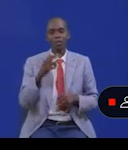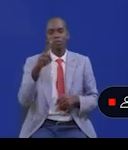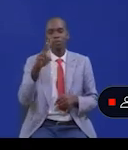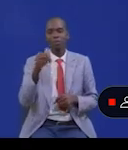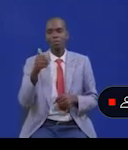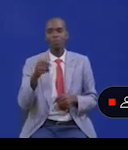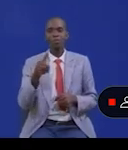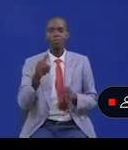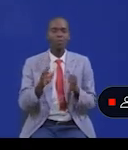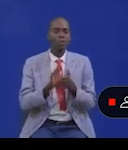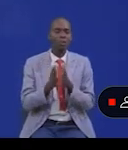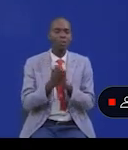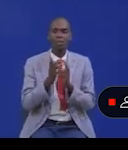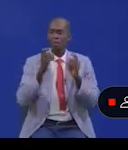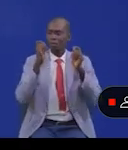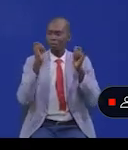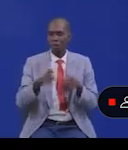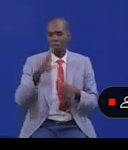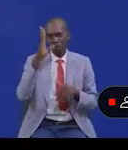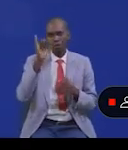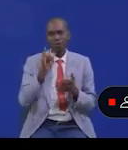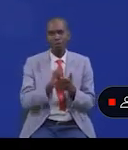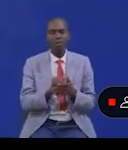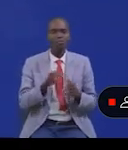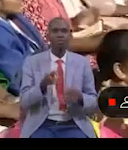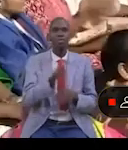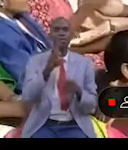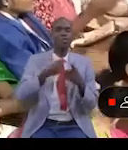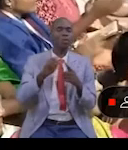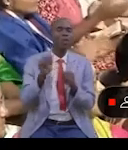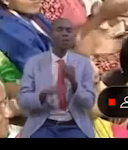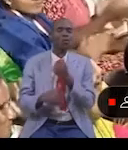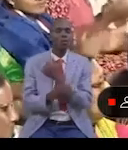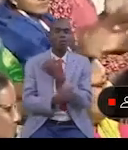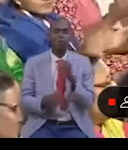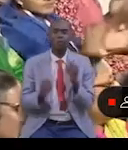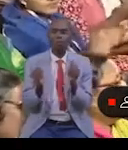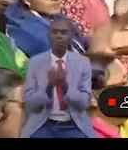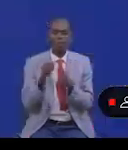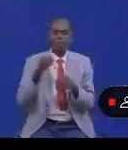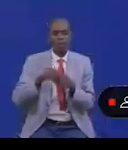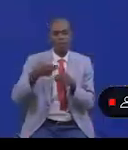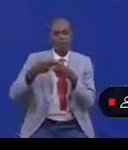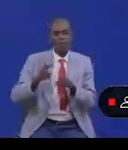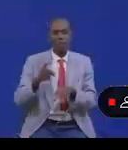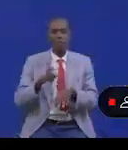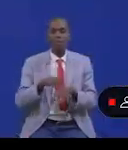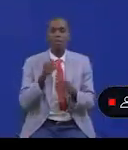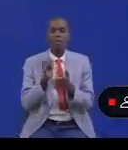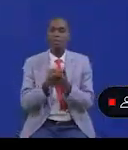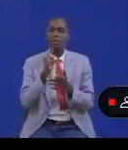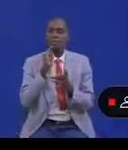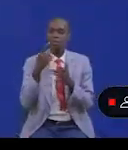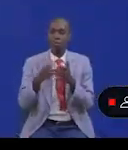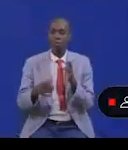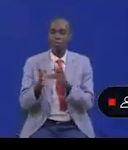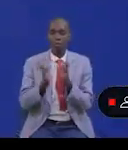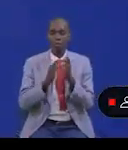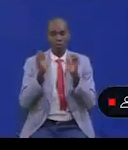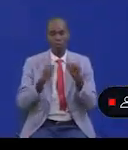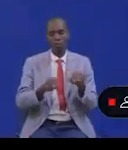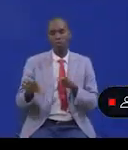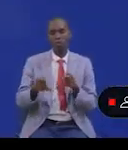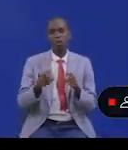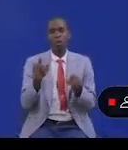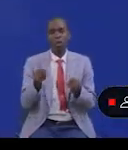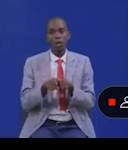the fastest man to travel to every country in the shortest time. Now, if this is what Jesus can do, that as long as you work right in the